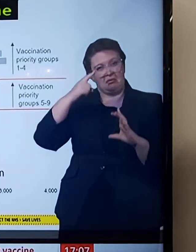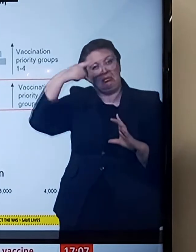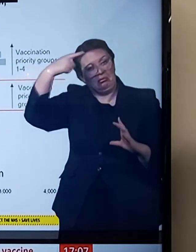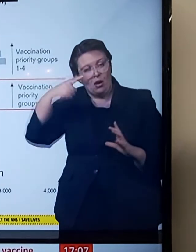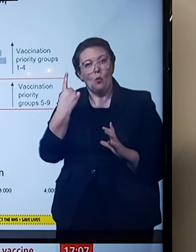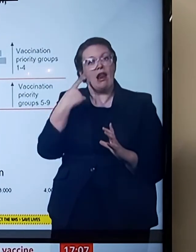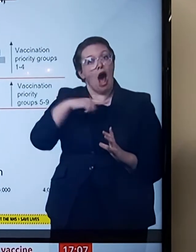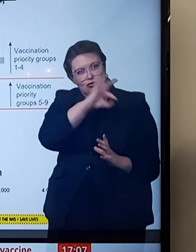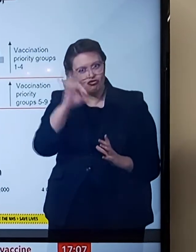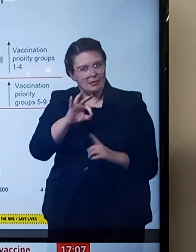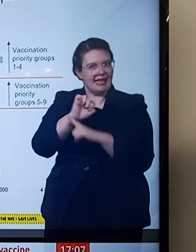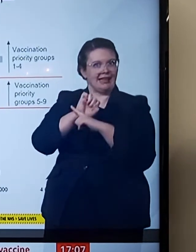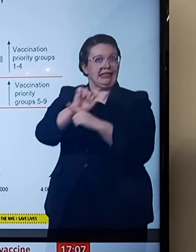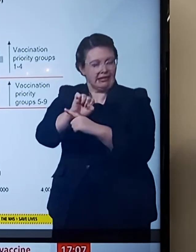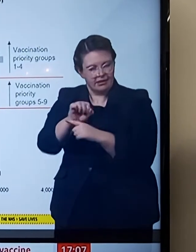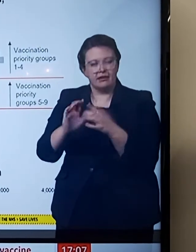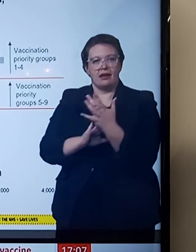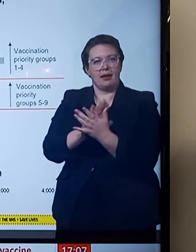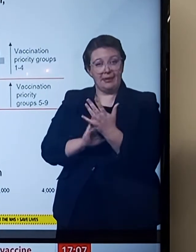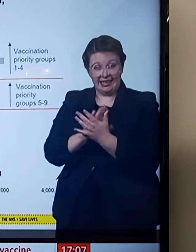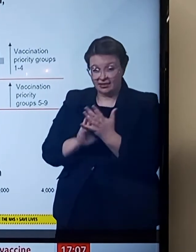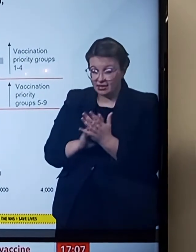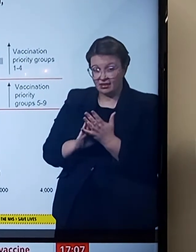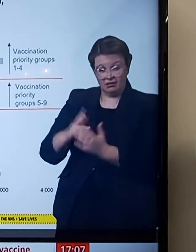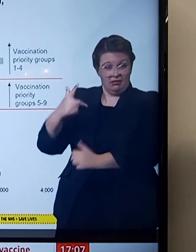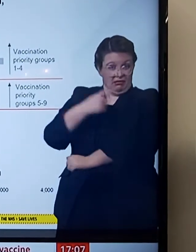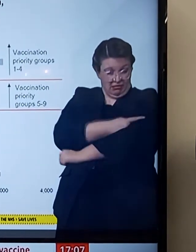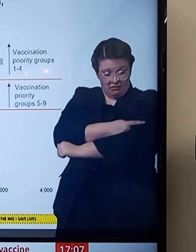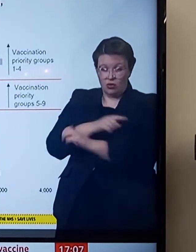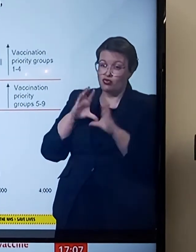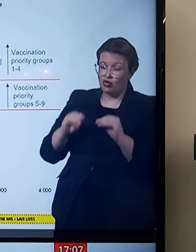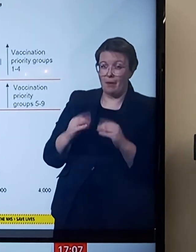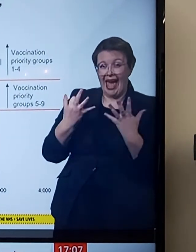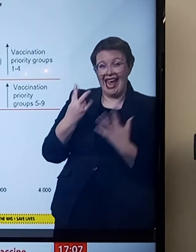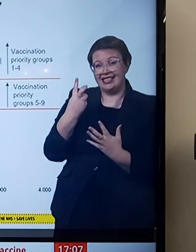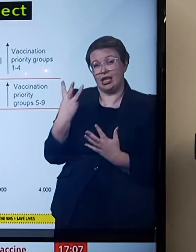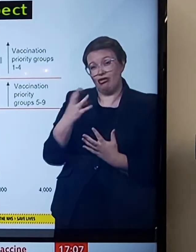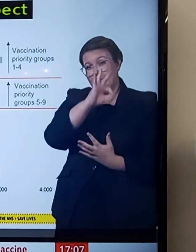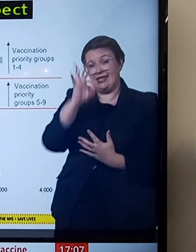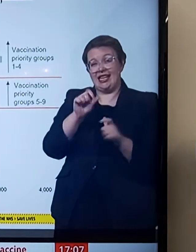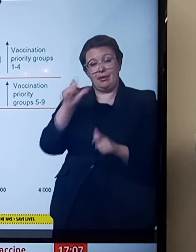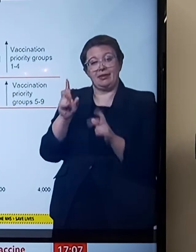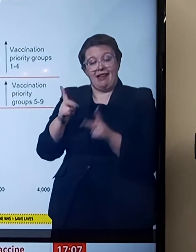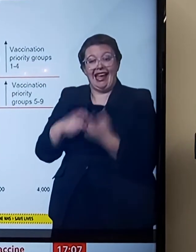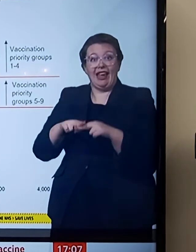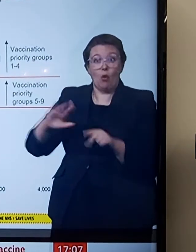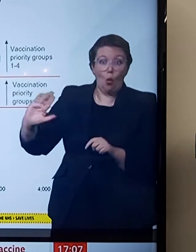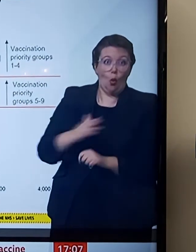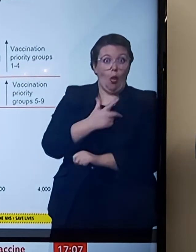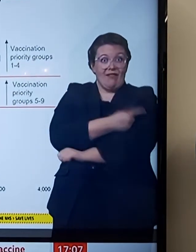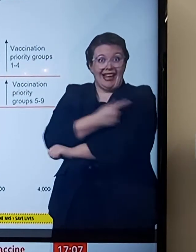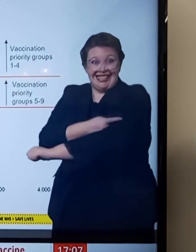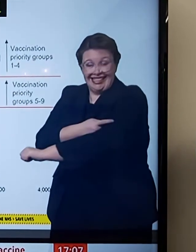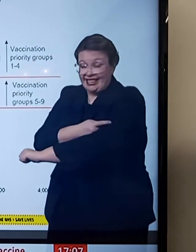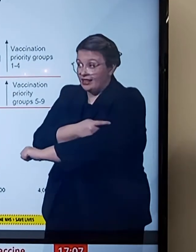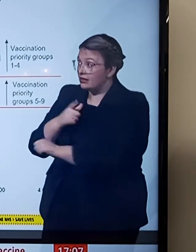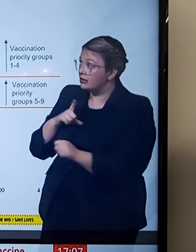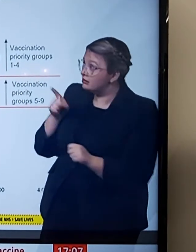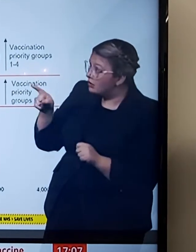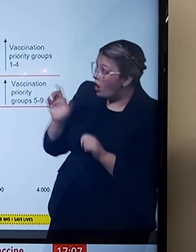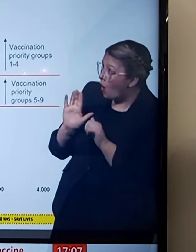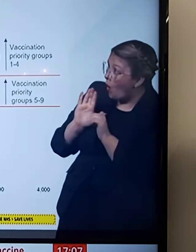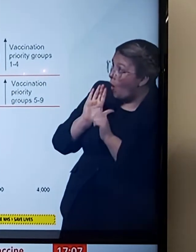completely effective, that is 83% of all the people who have died of COVID in this wave are over that age group. So they're